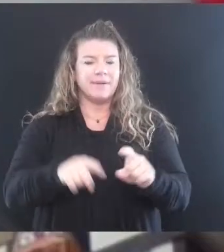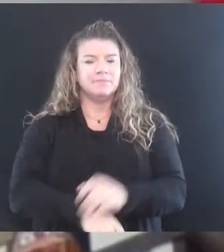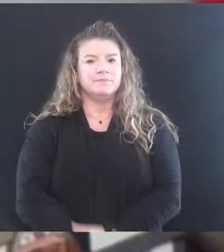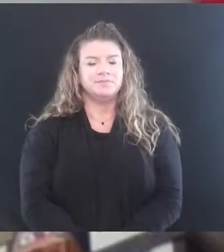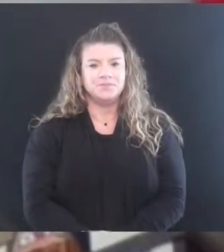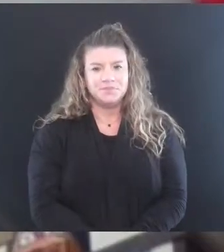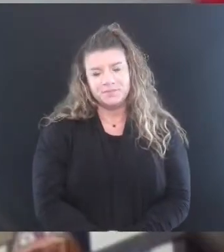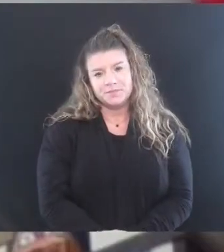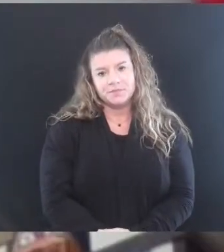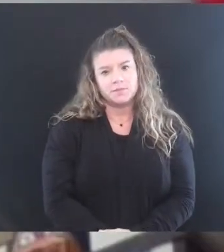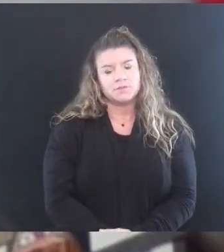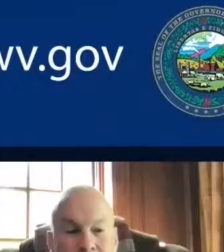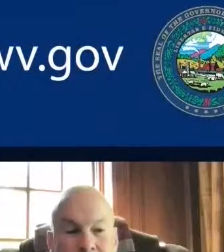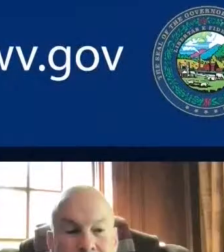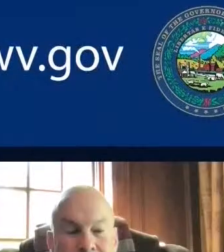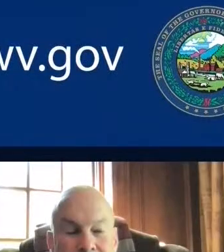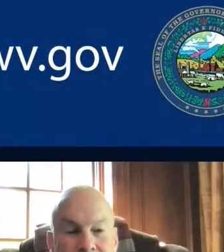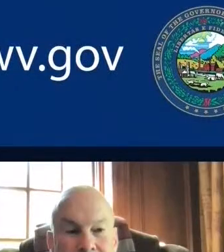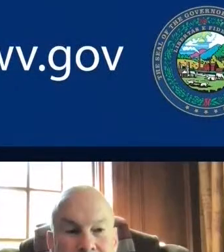Thanks.